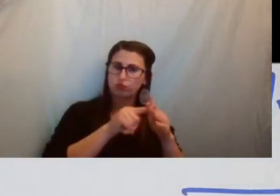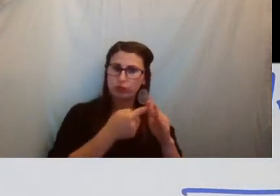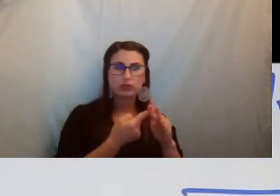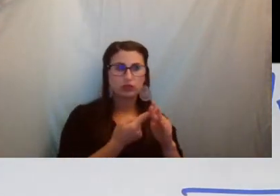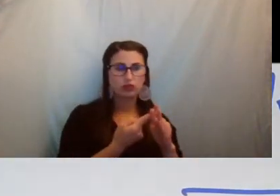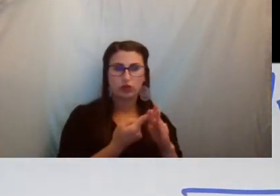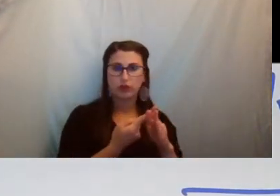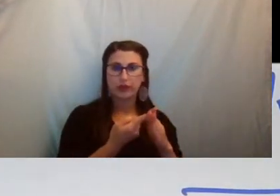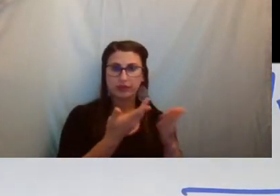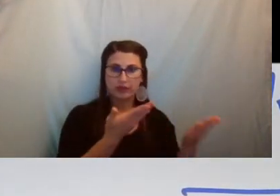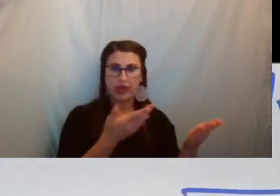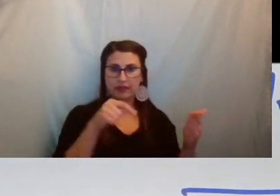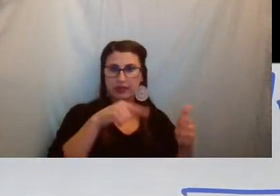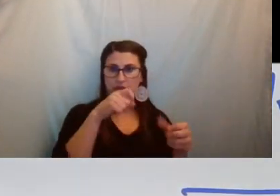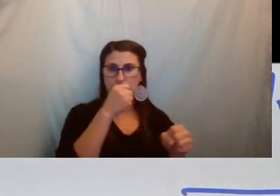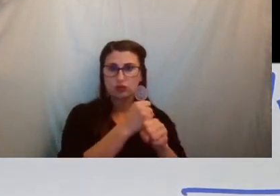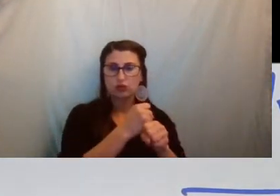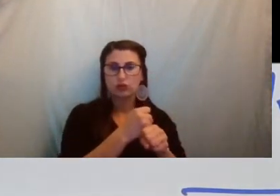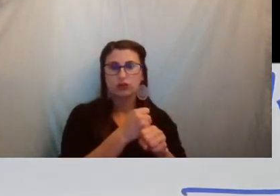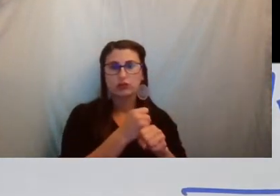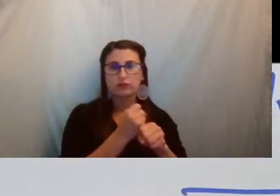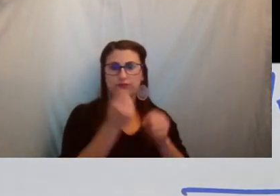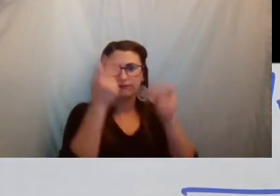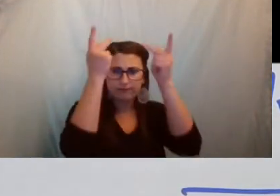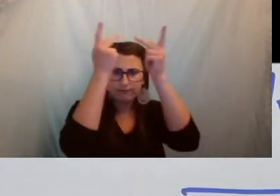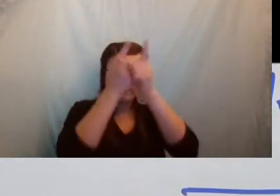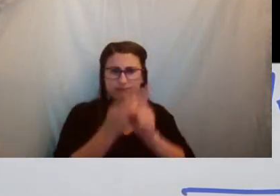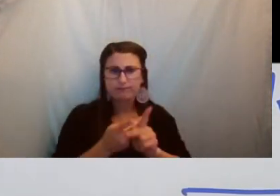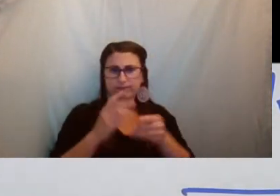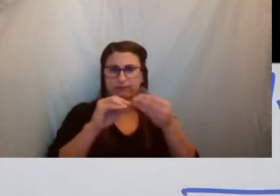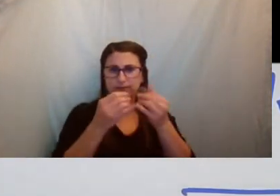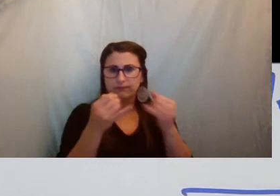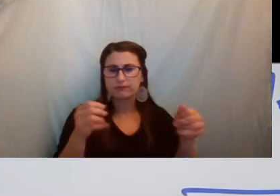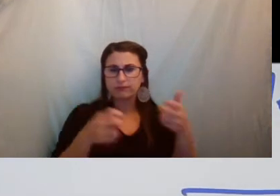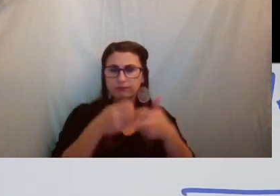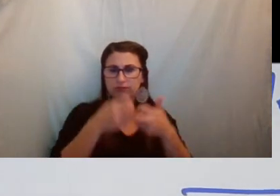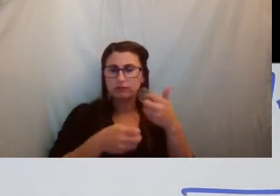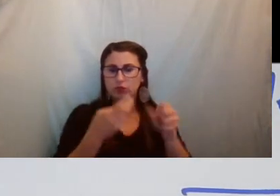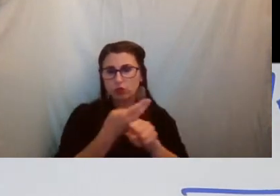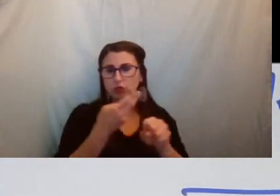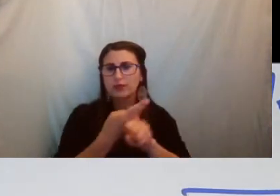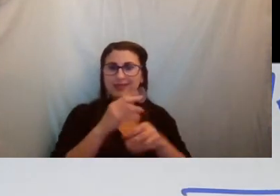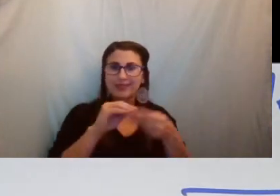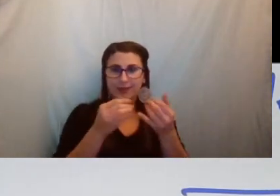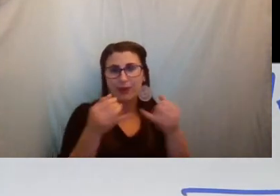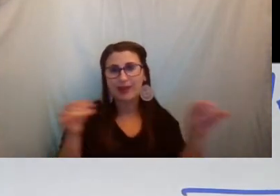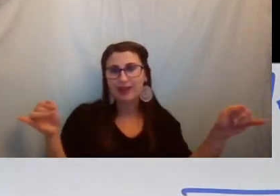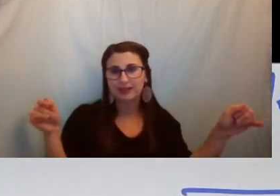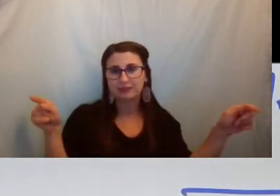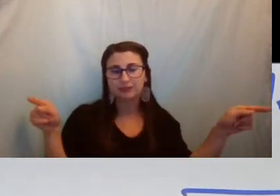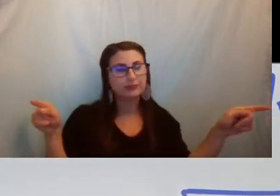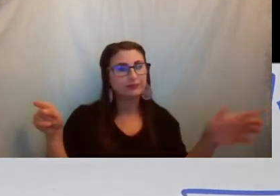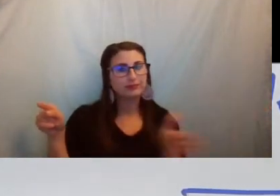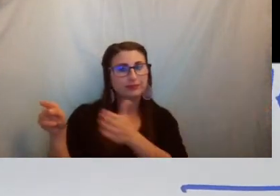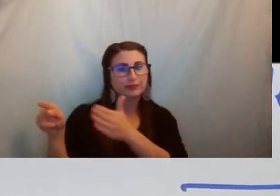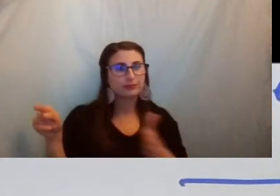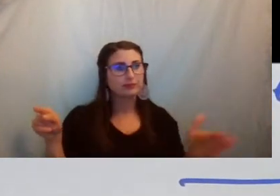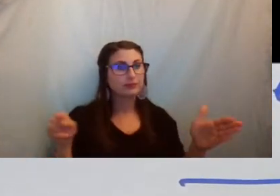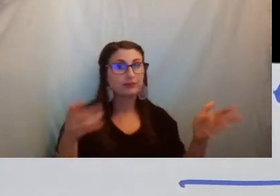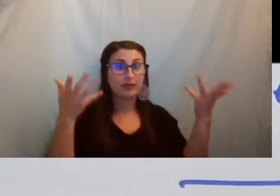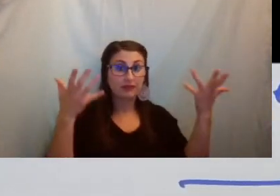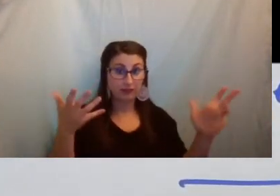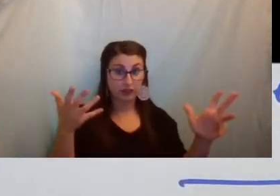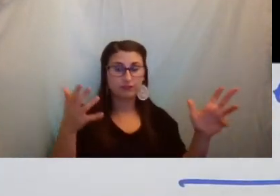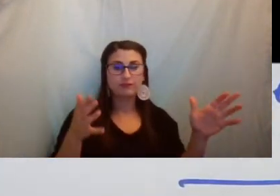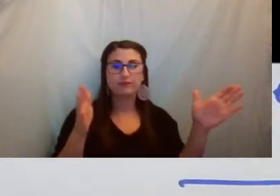we started off this year solving integer problems using the number line. Then